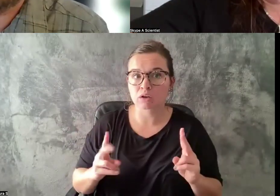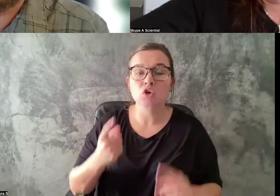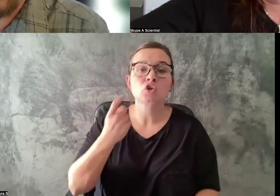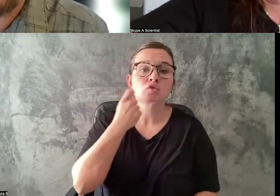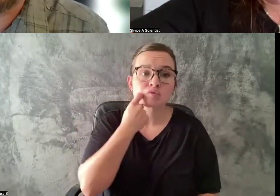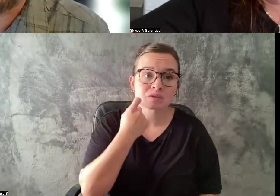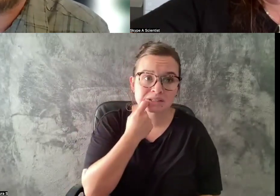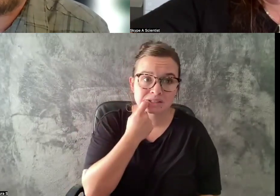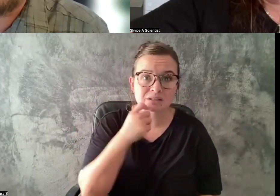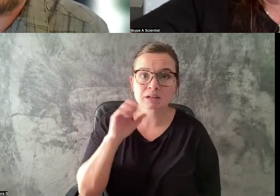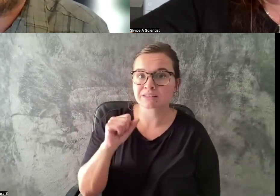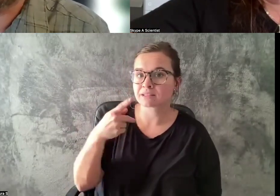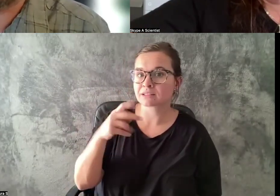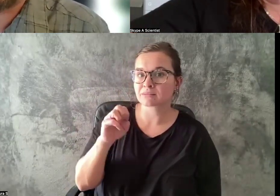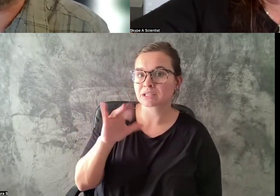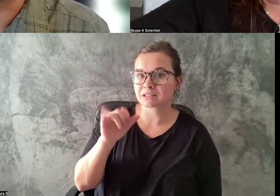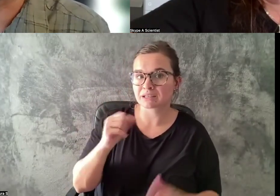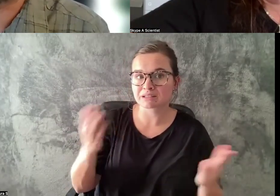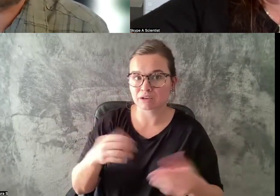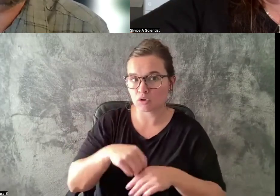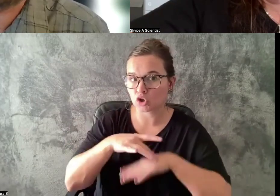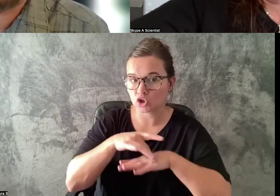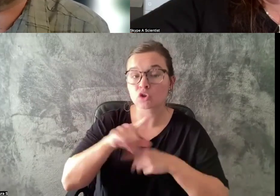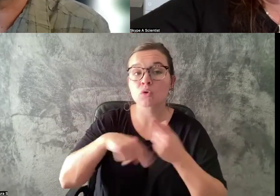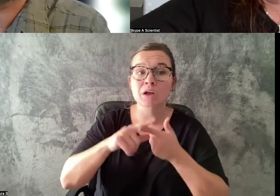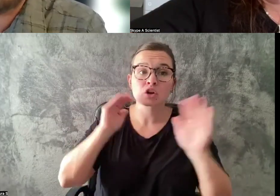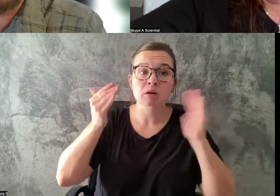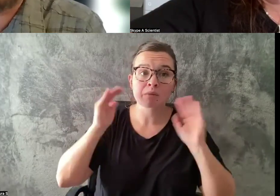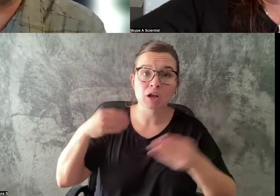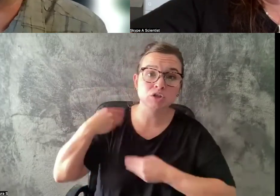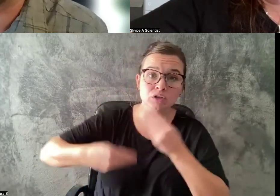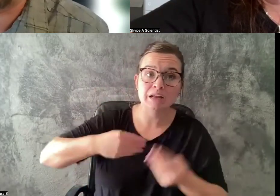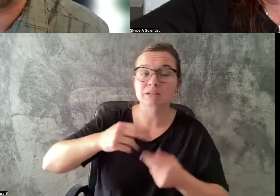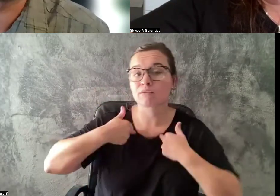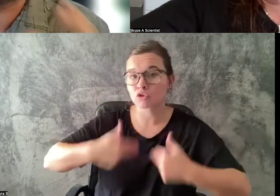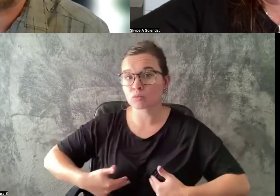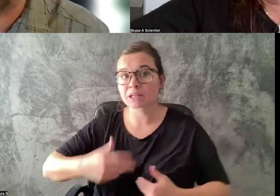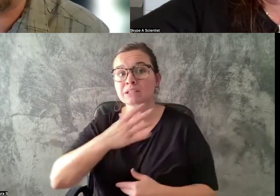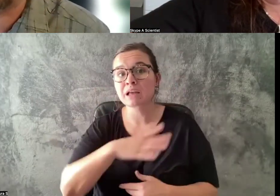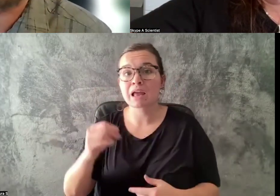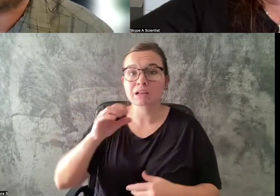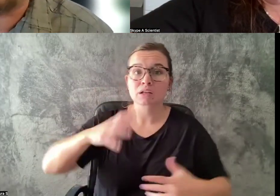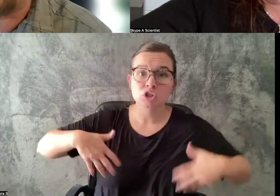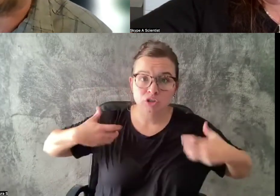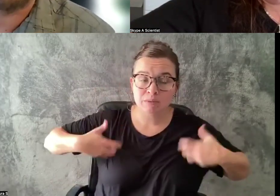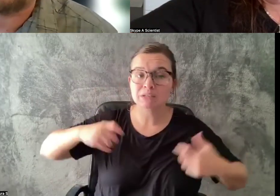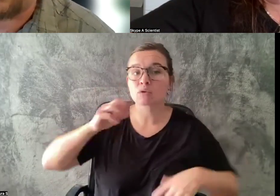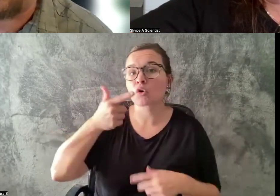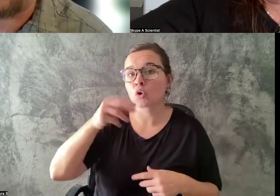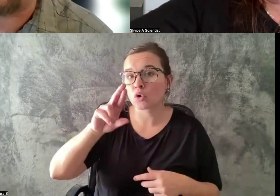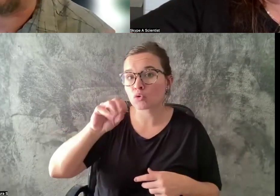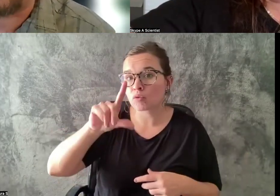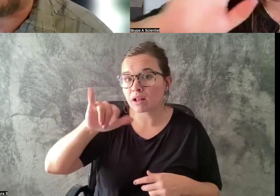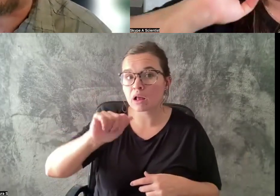recent species on Earth, that when you compare the genetics of humans and, for example, chimpanzees or gorillas or